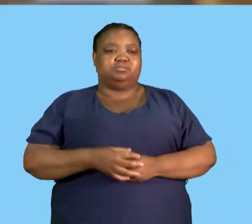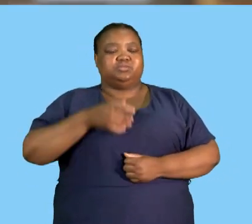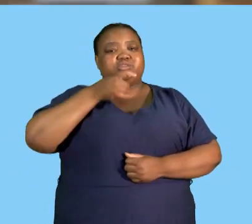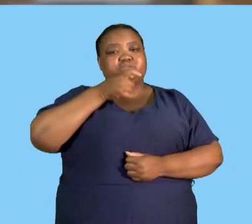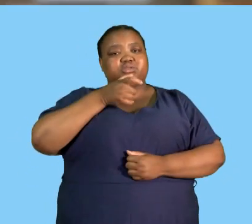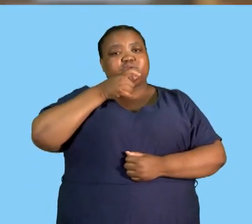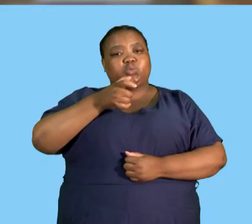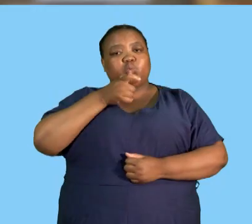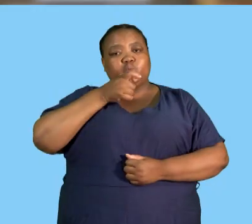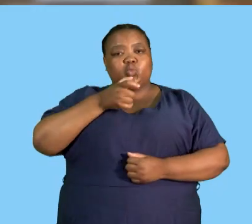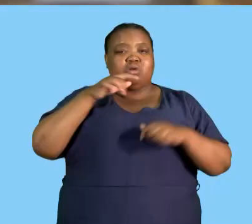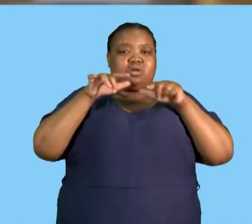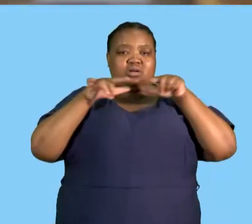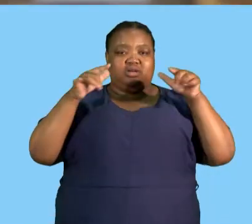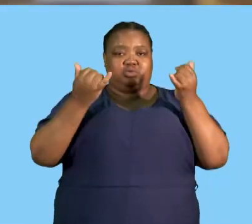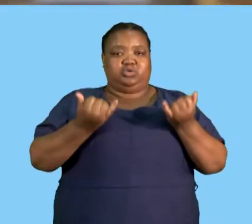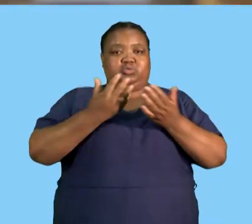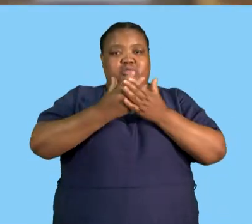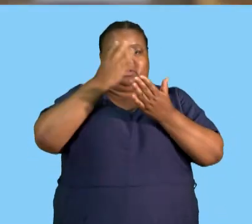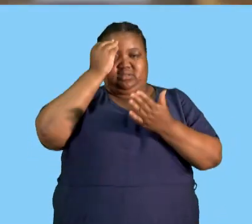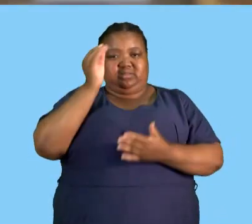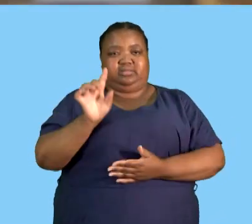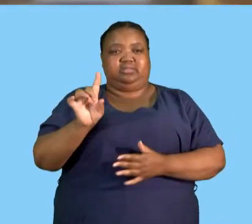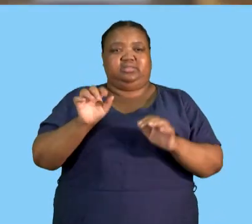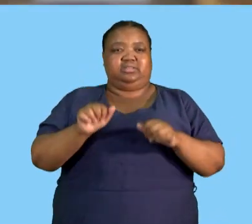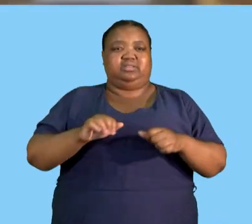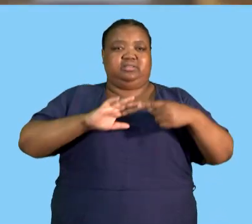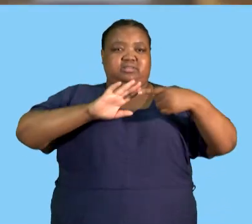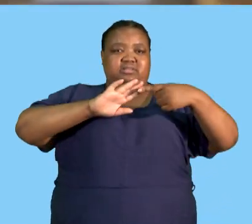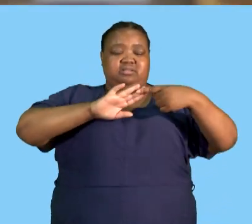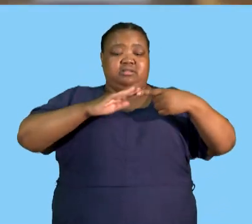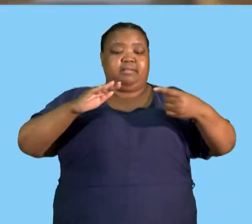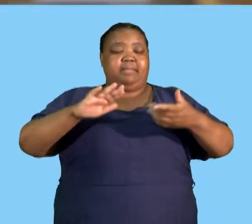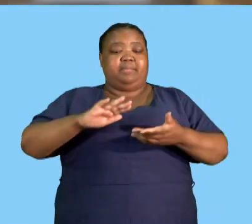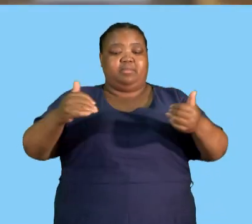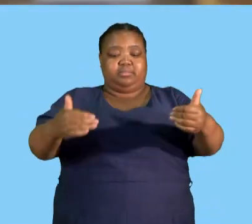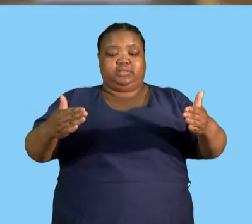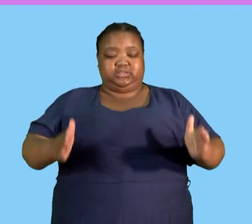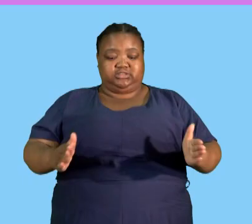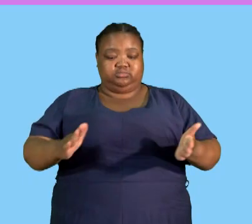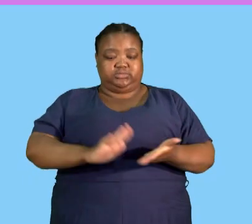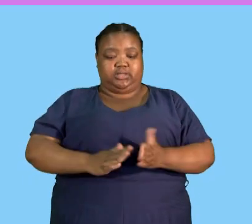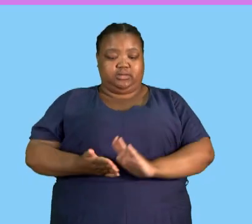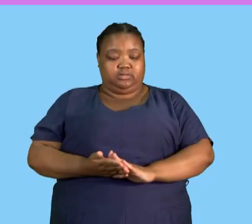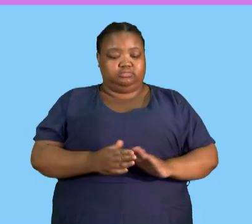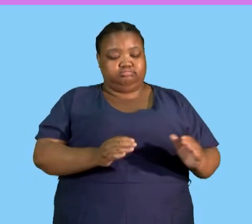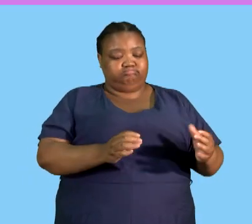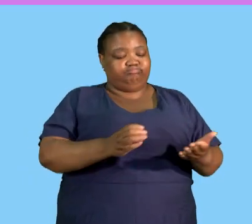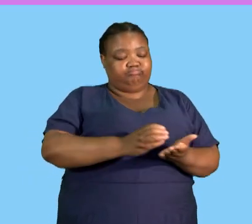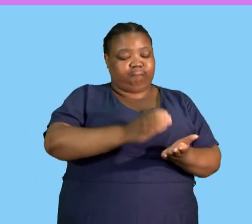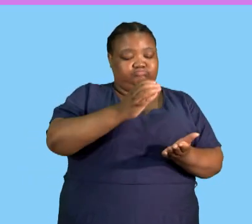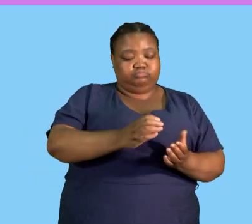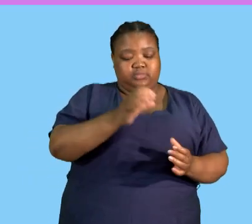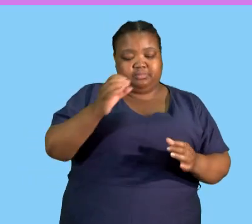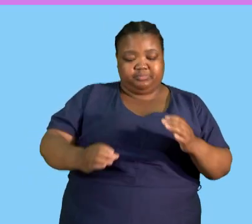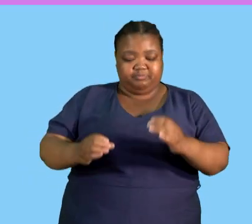let's look at other important wording, language for today's lesson. So here, first up, I indicated that